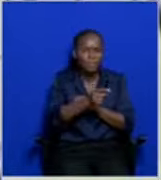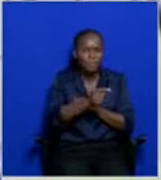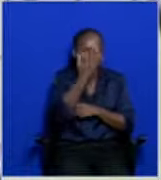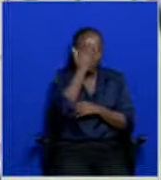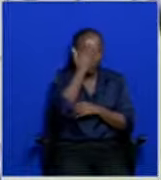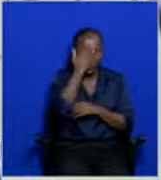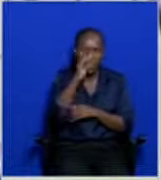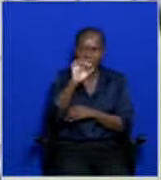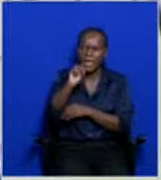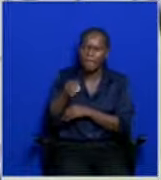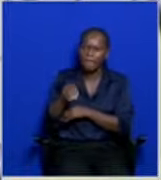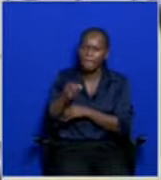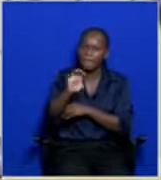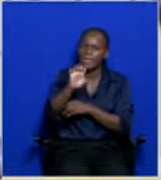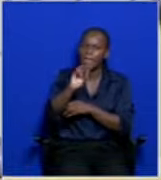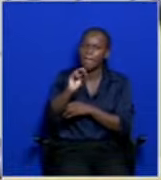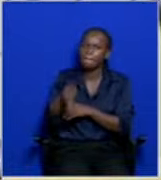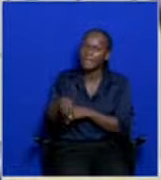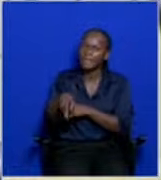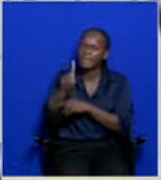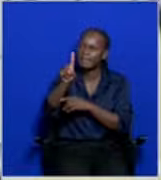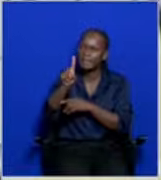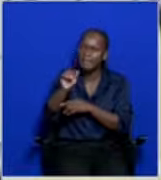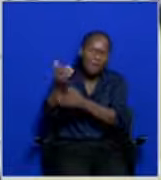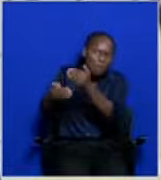receipt of your recommendation?